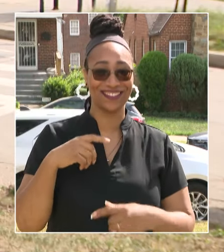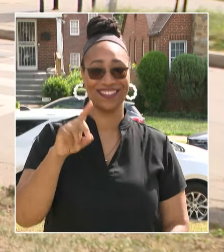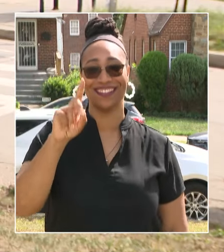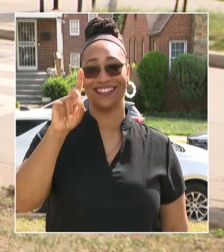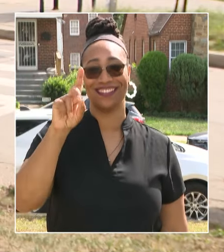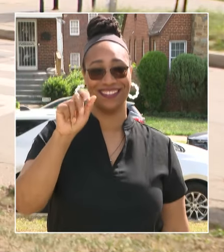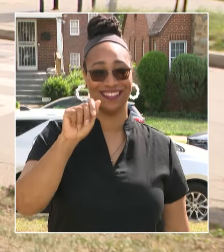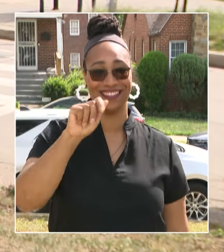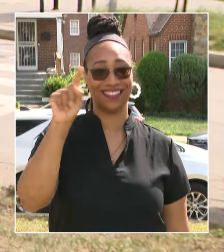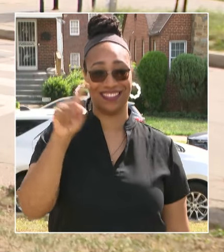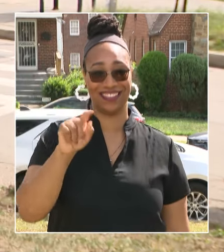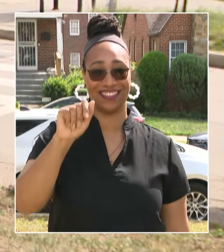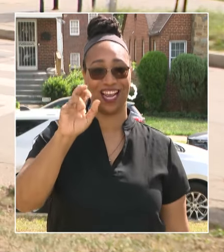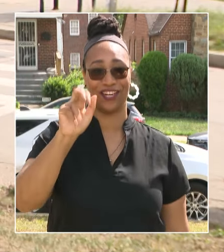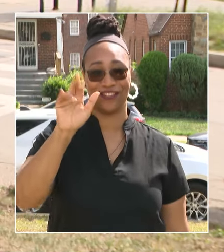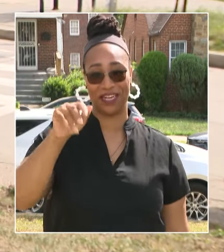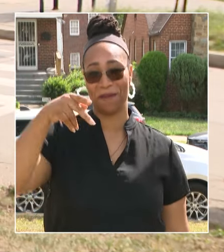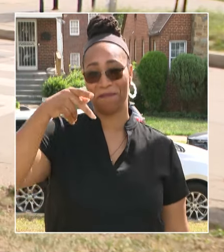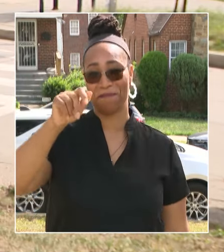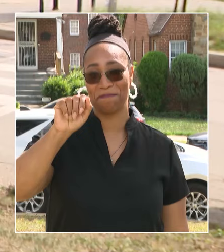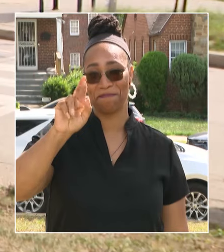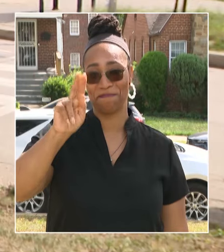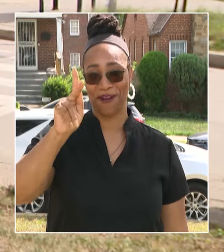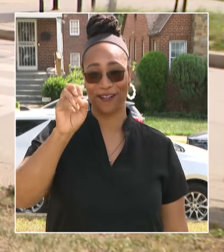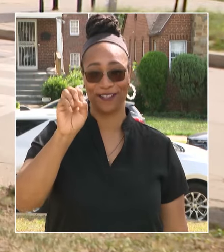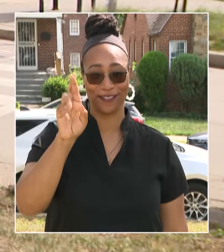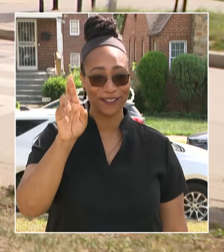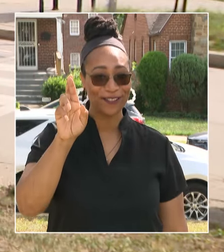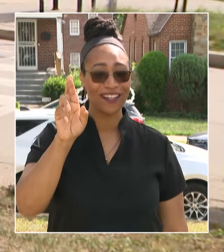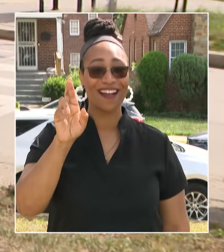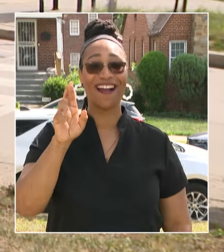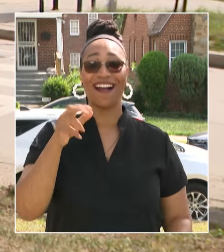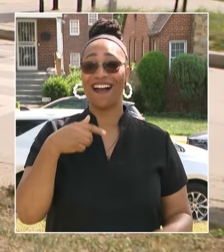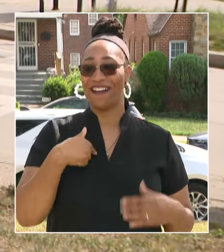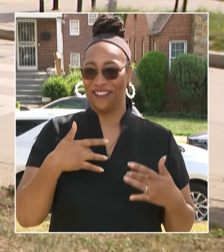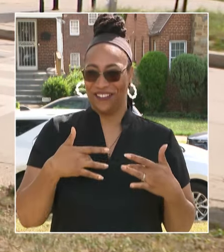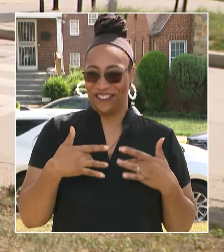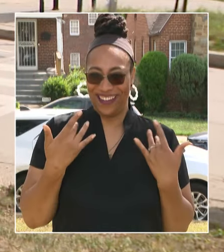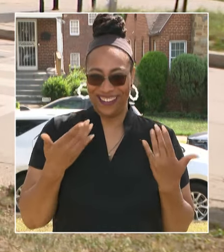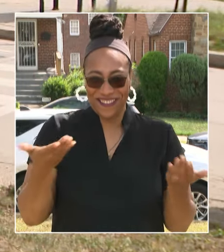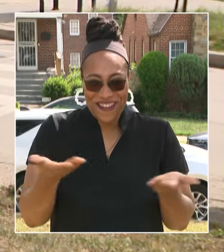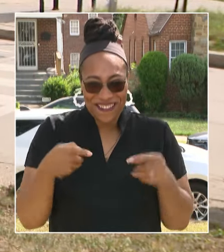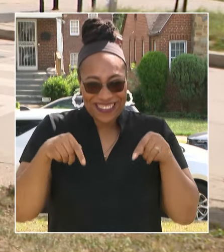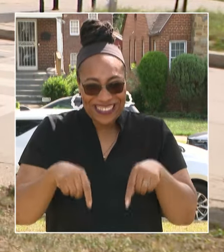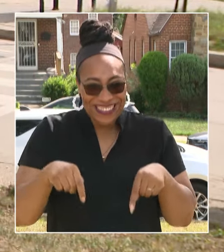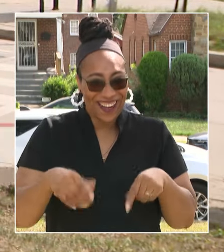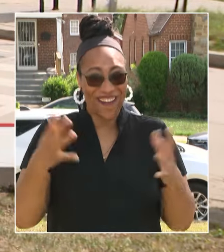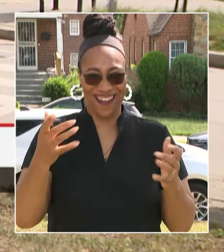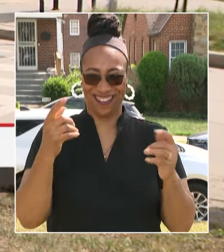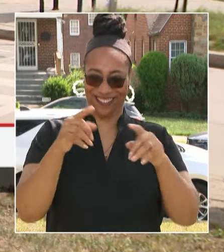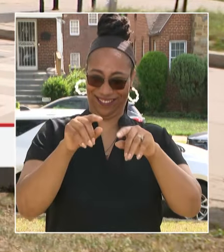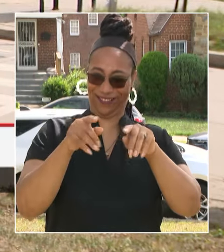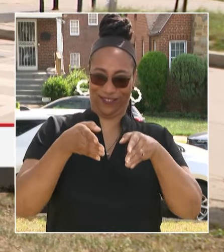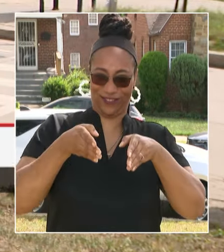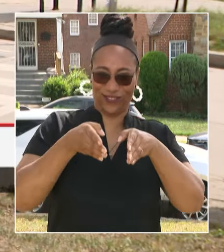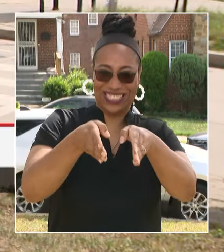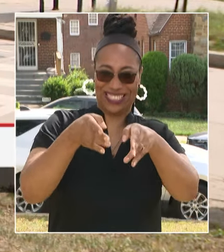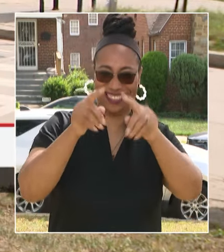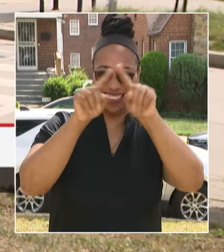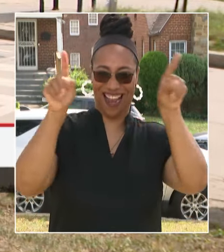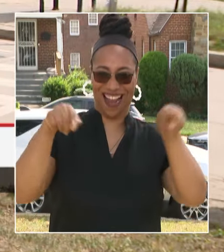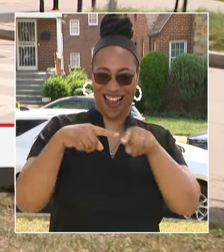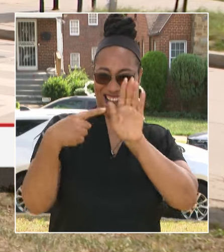here today for this street sign unveiling for Ward 5's very first Councilmember, William